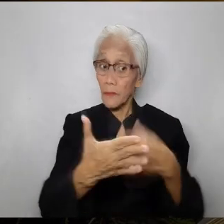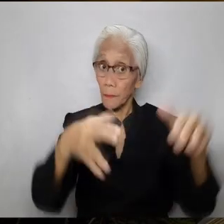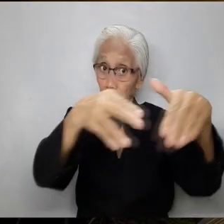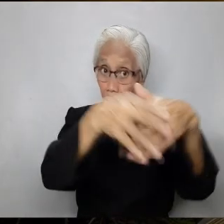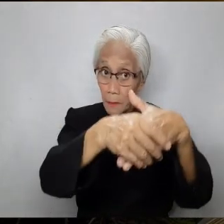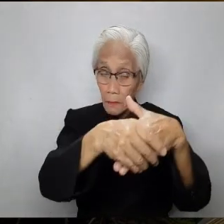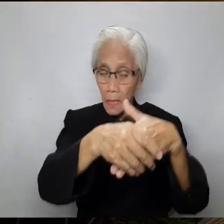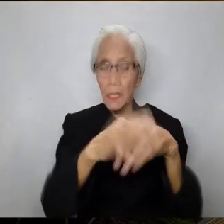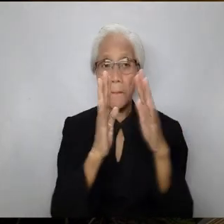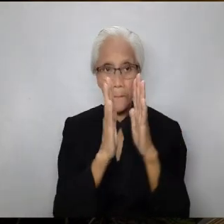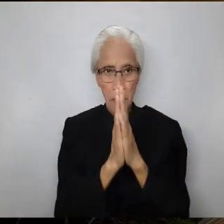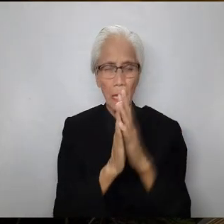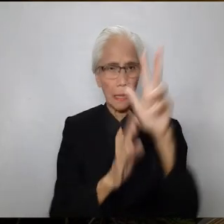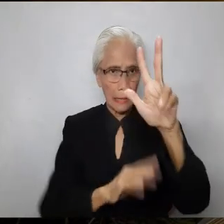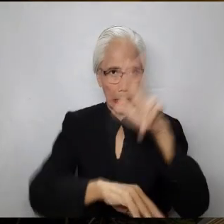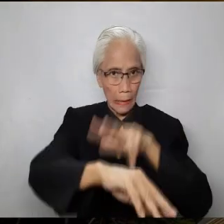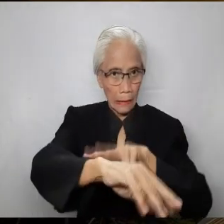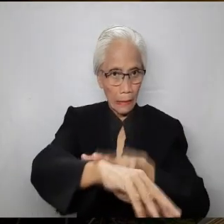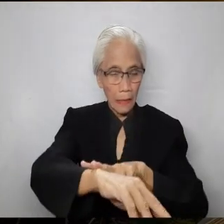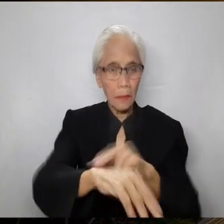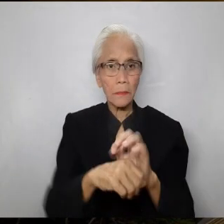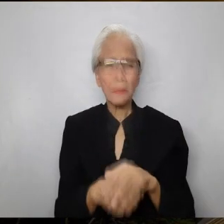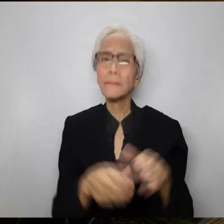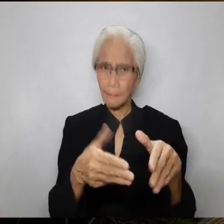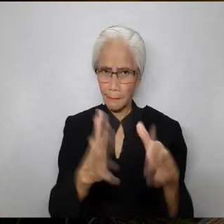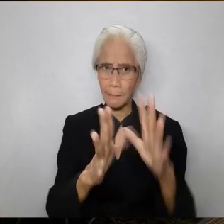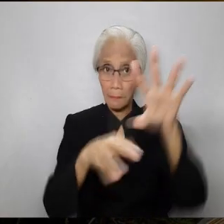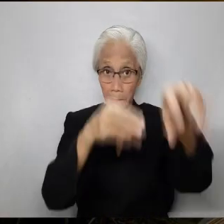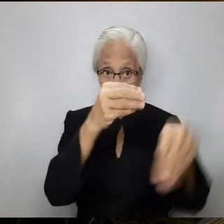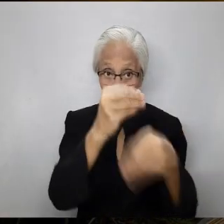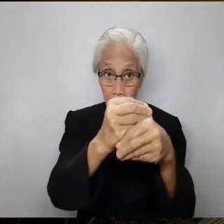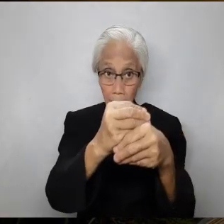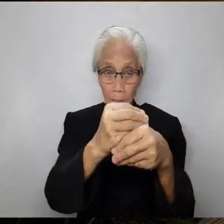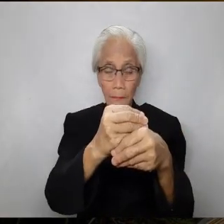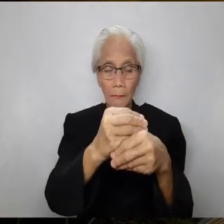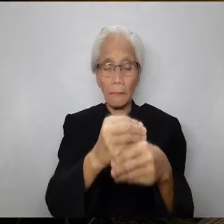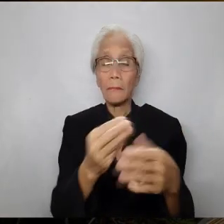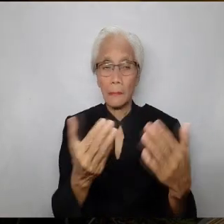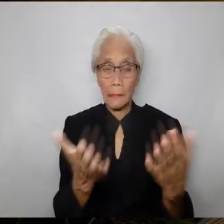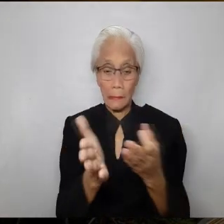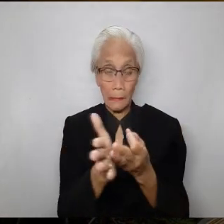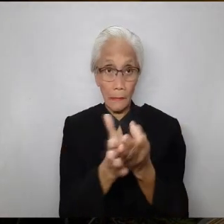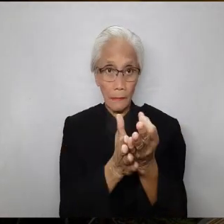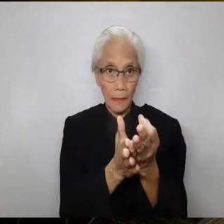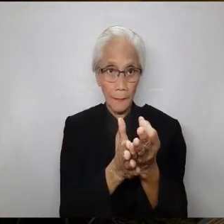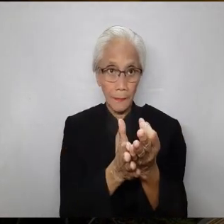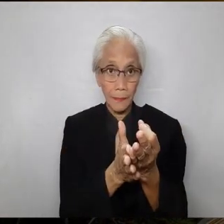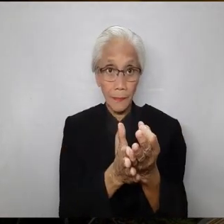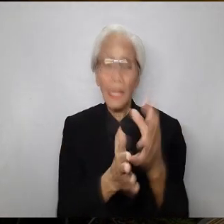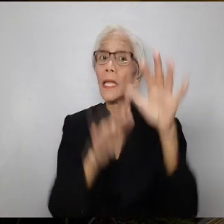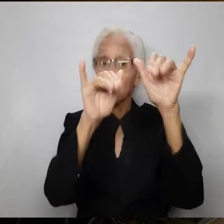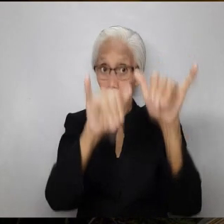And before going to get married, pray 3 times. Let me add to that